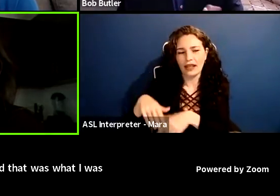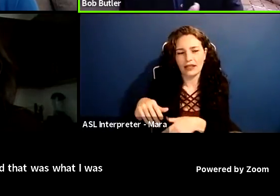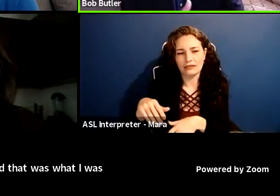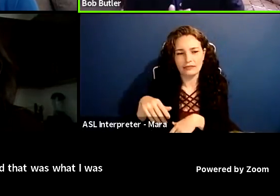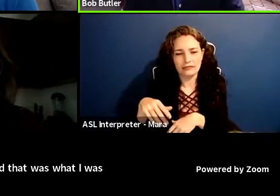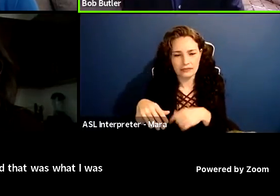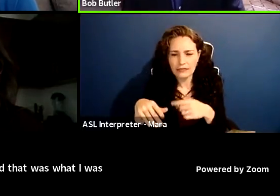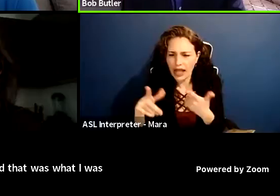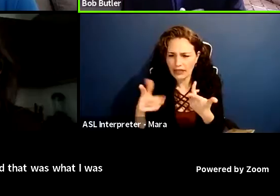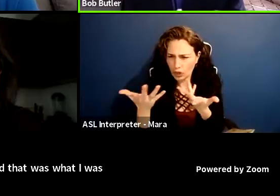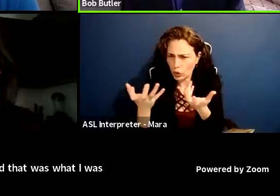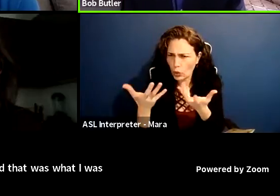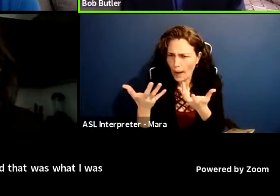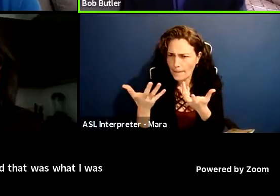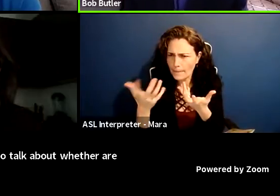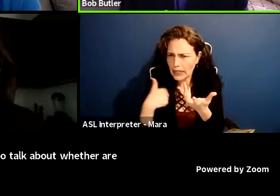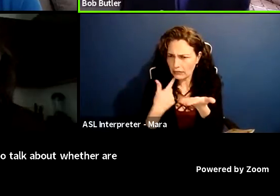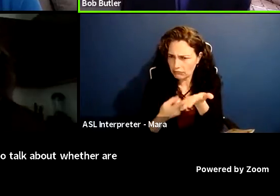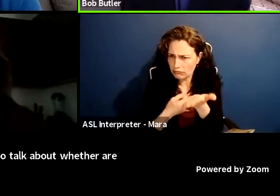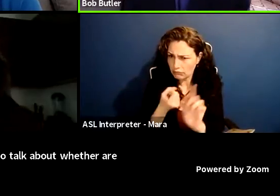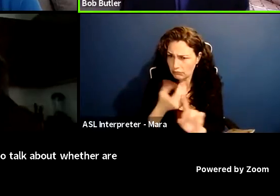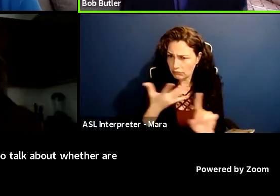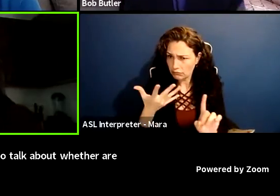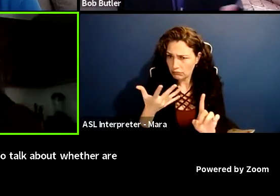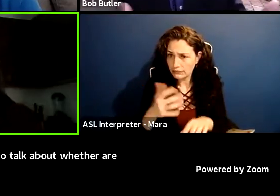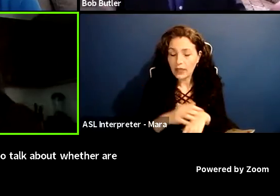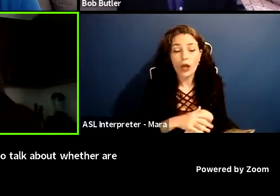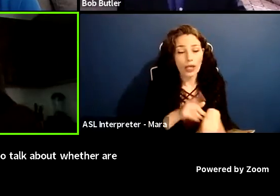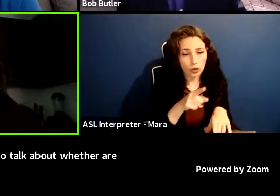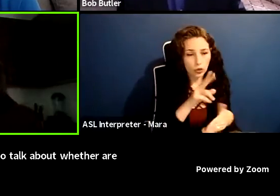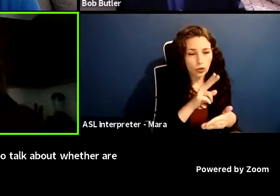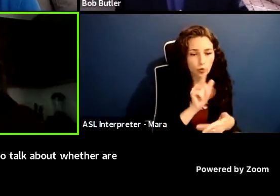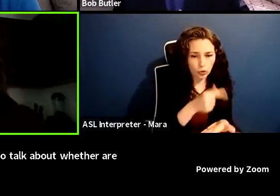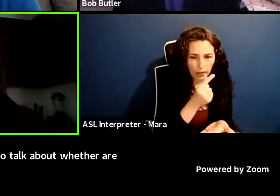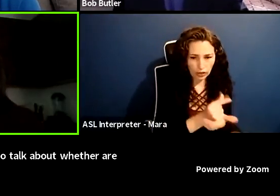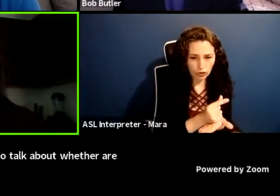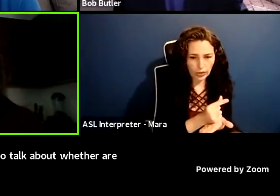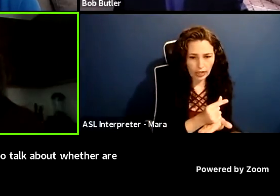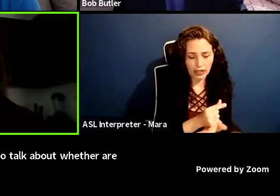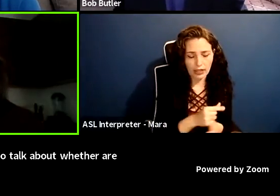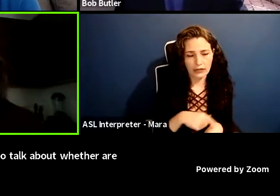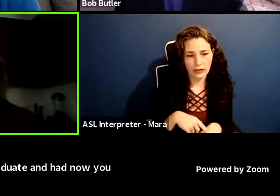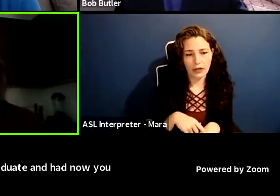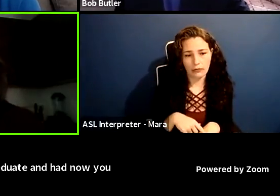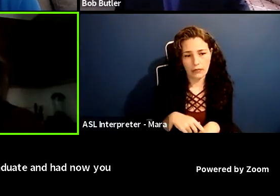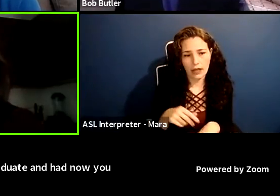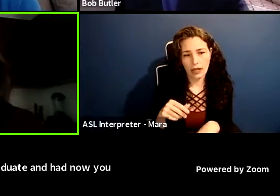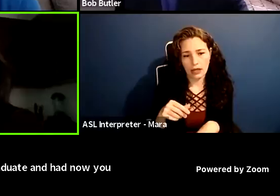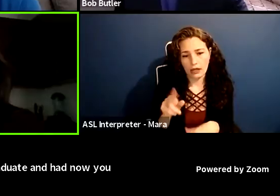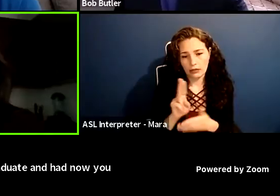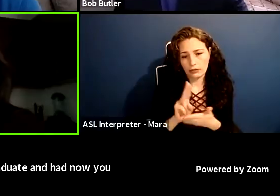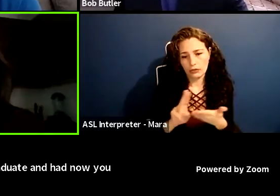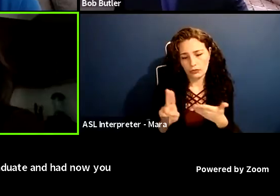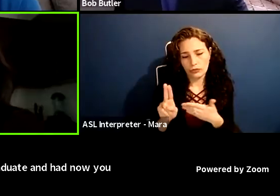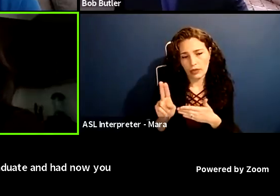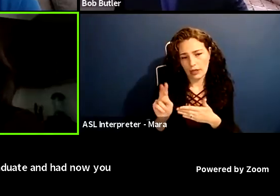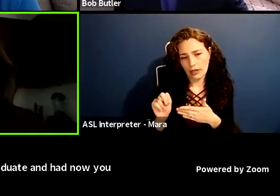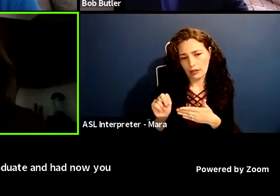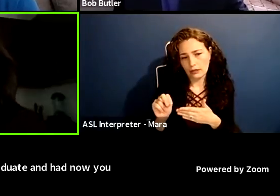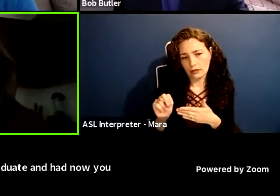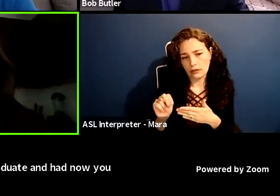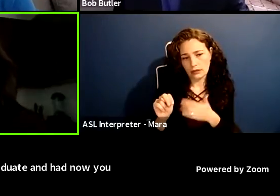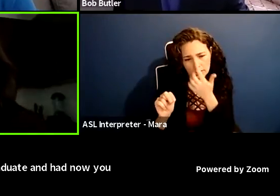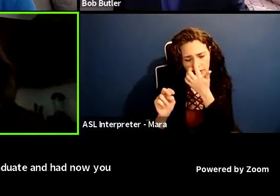or you graduated from Mizzou, and Yep. now you're looking for a job. Mm-hmm. So then I was my first job